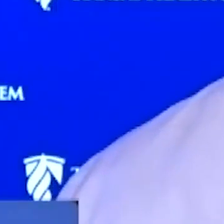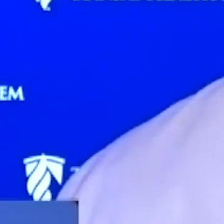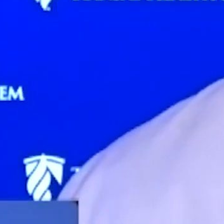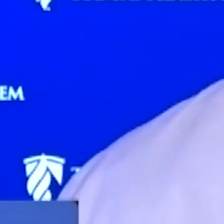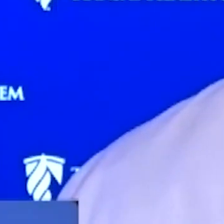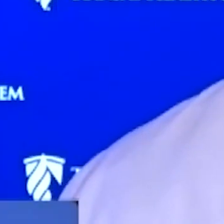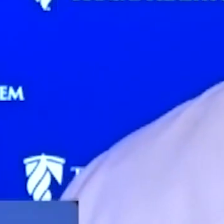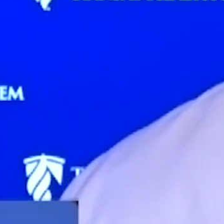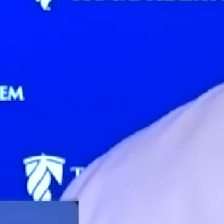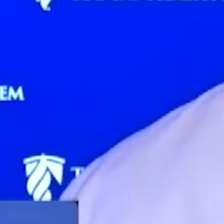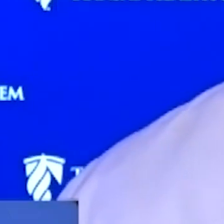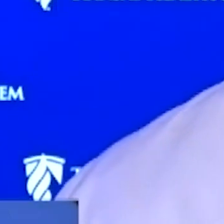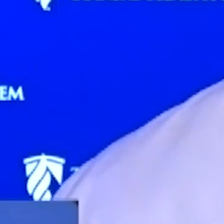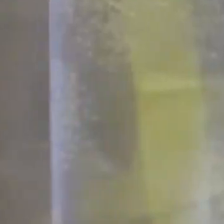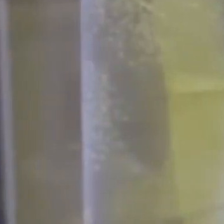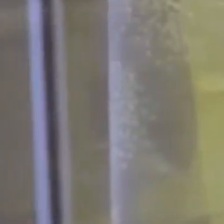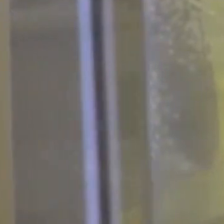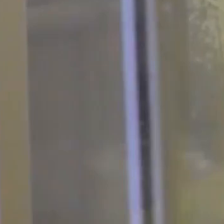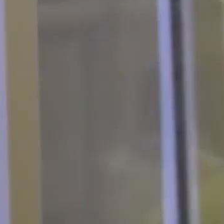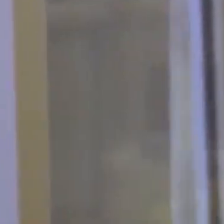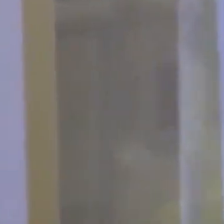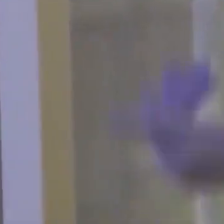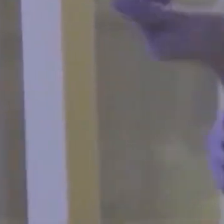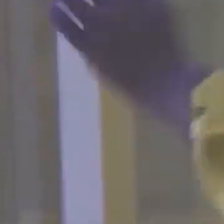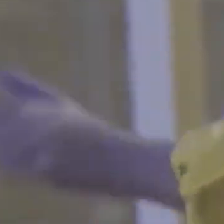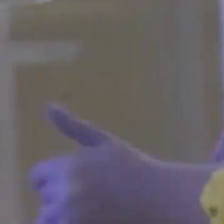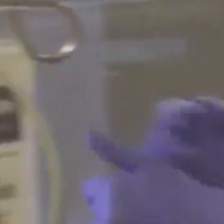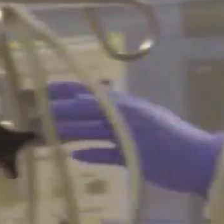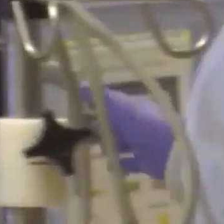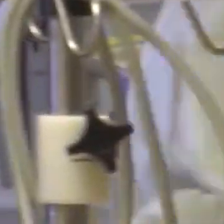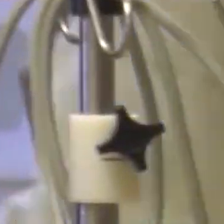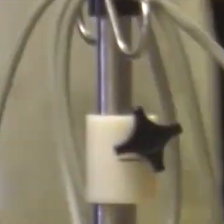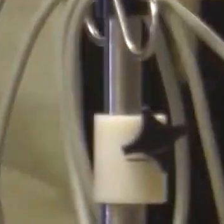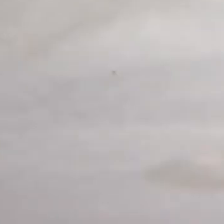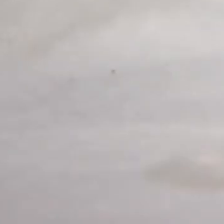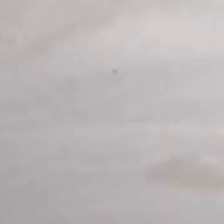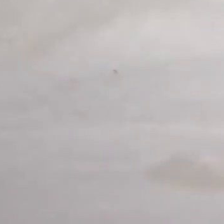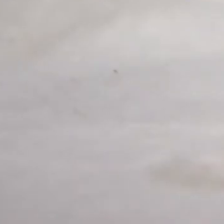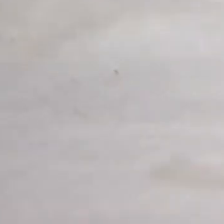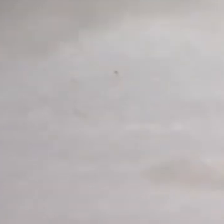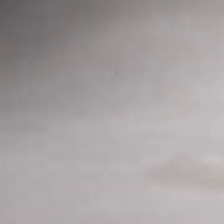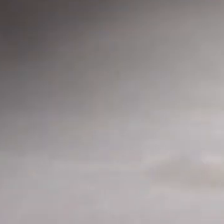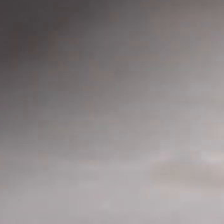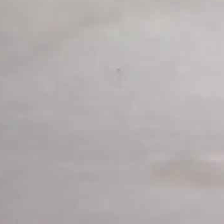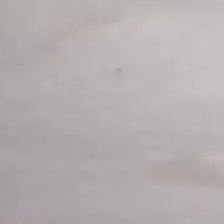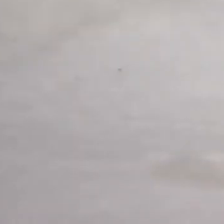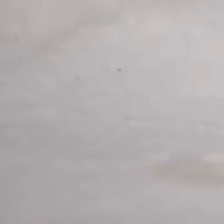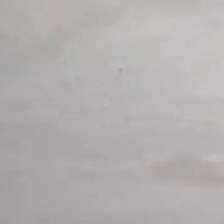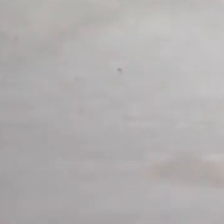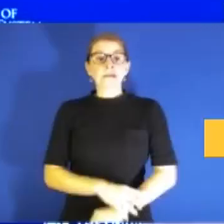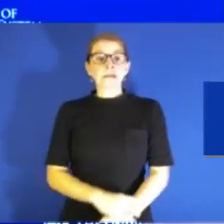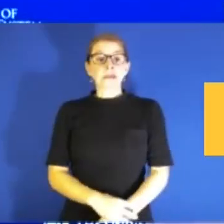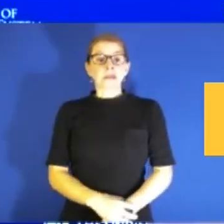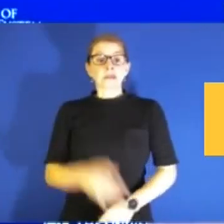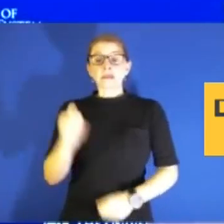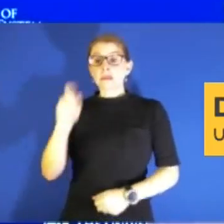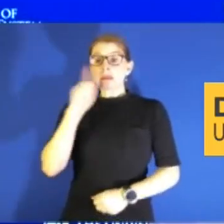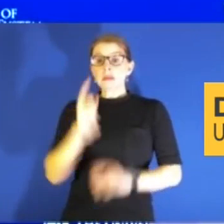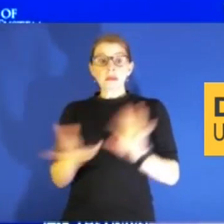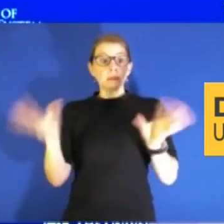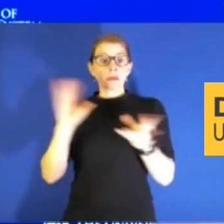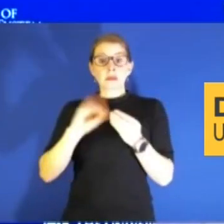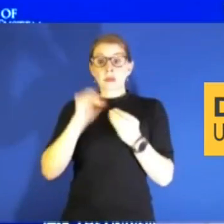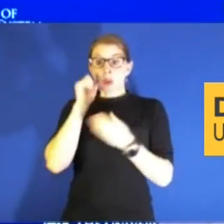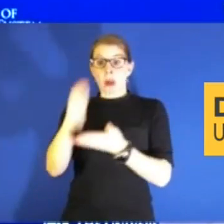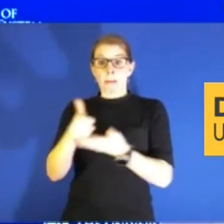Dana Hawkinson with the University of Kansas Health System said this is good news for parents. Overall, that is going to be helpful